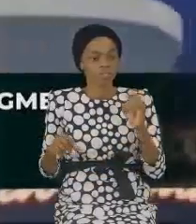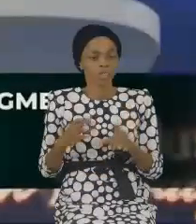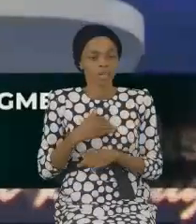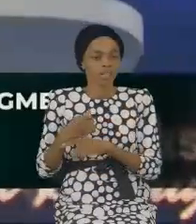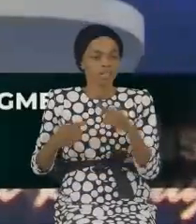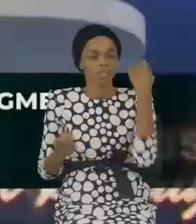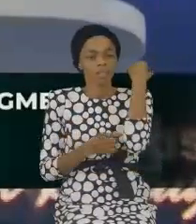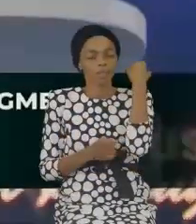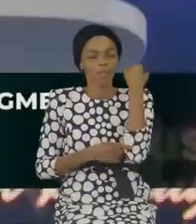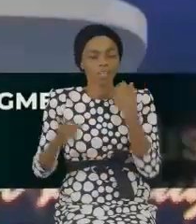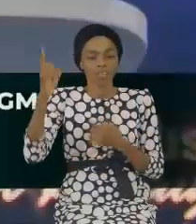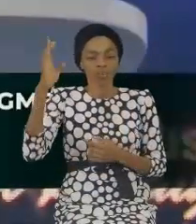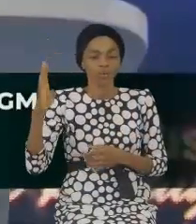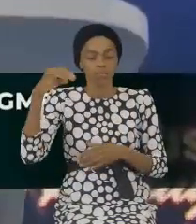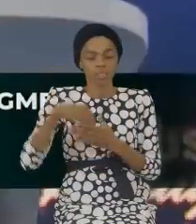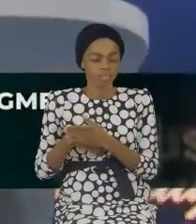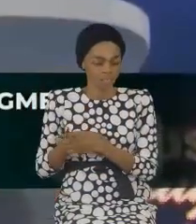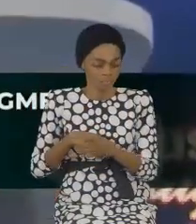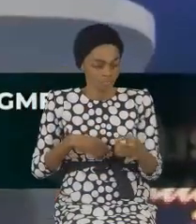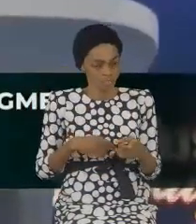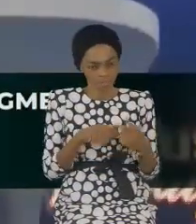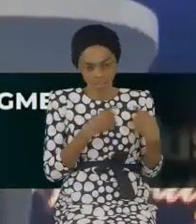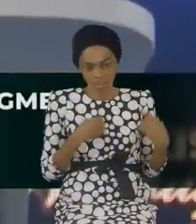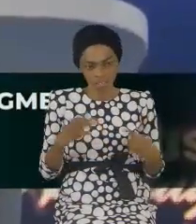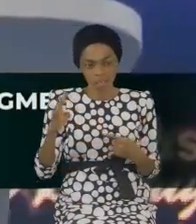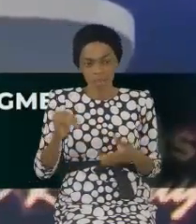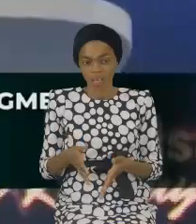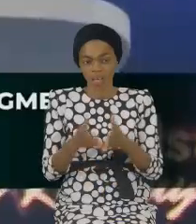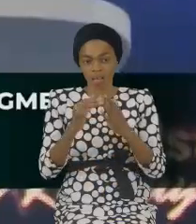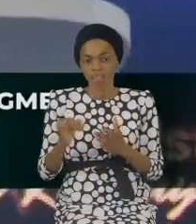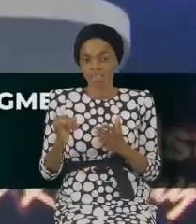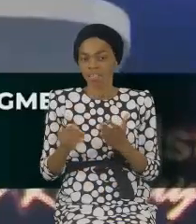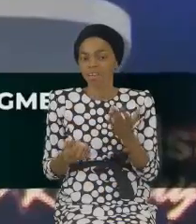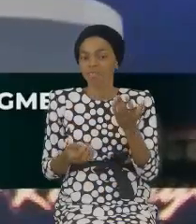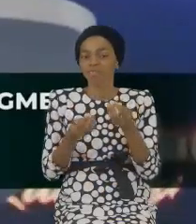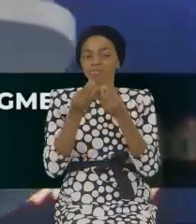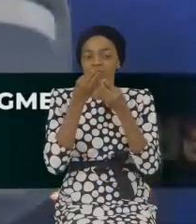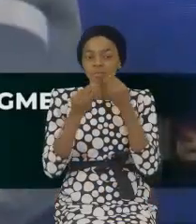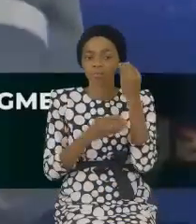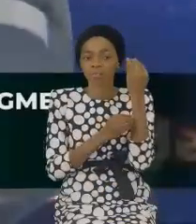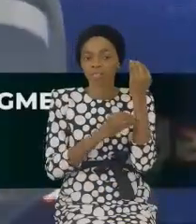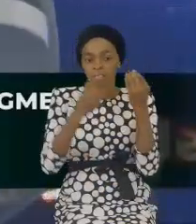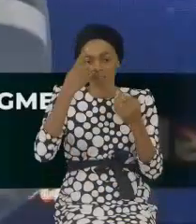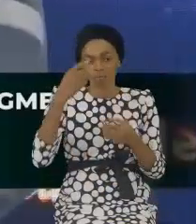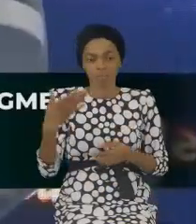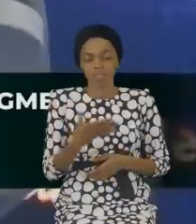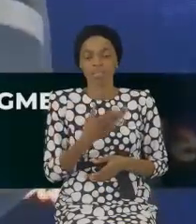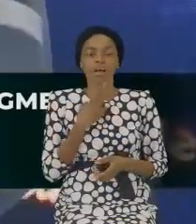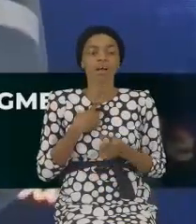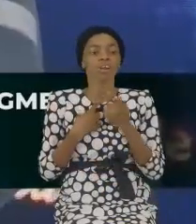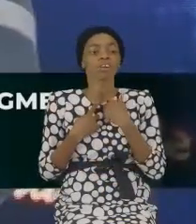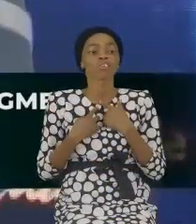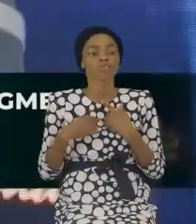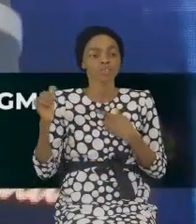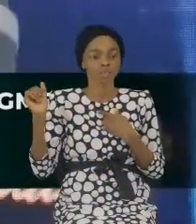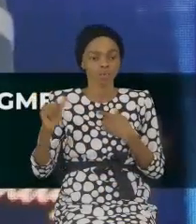tempted God in their heart by asking meat for their lusts. And then in verse 19, it tells